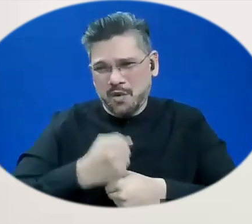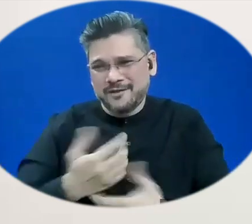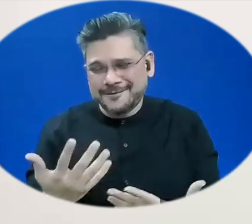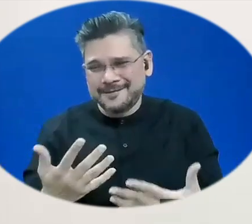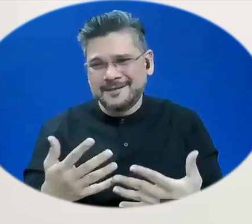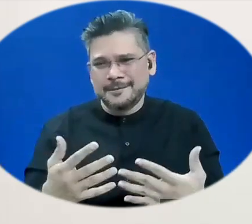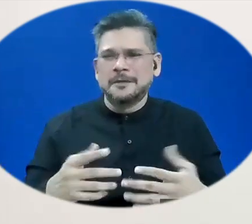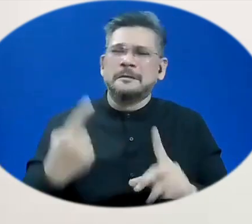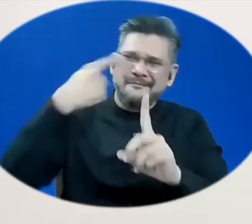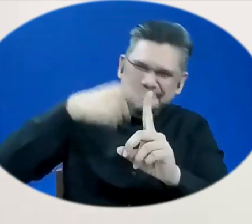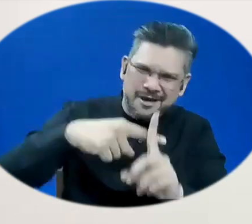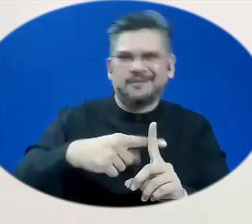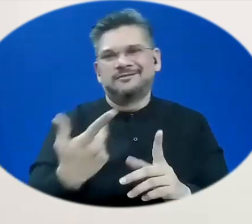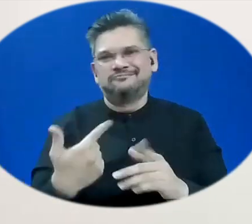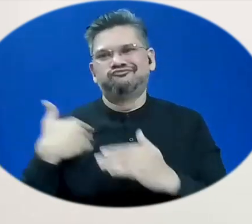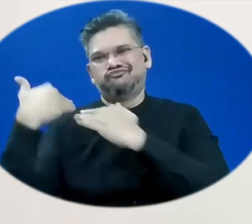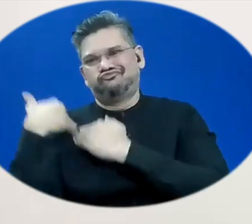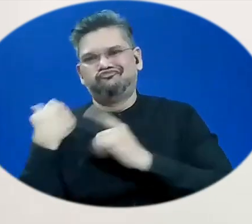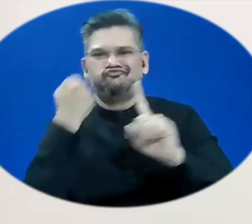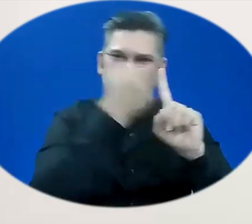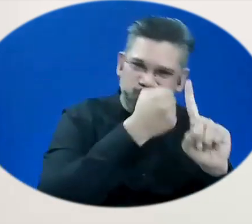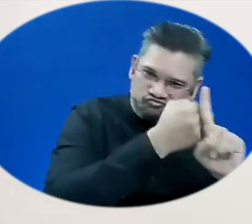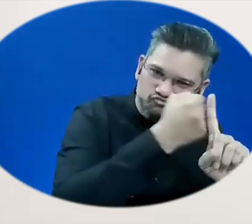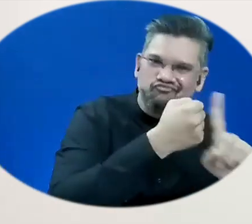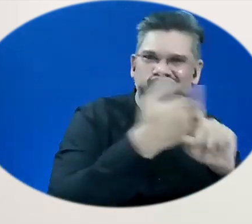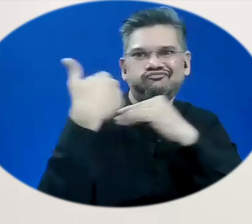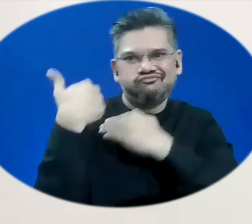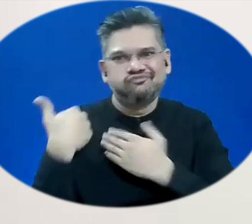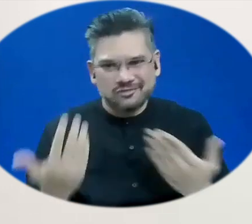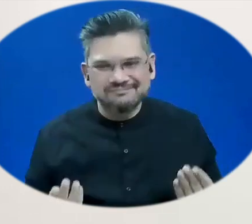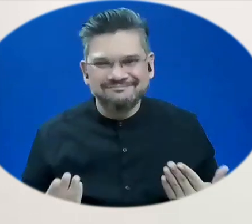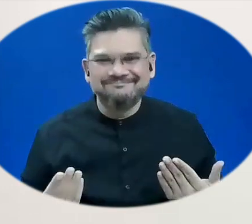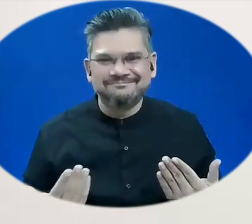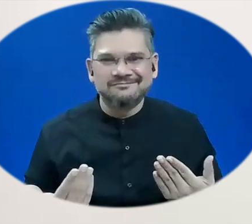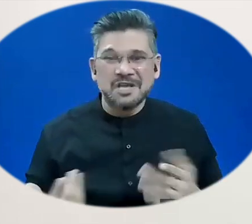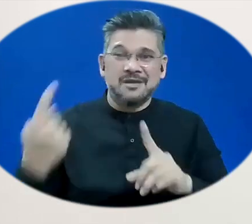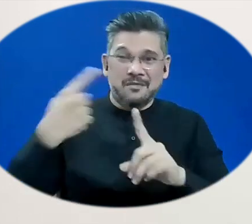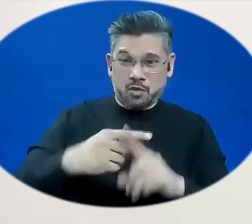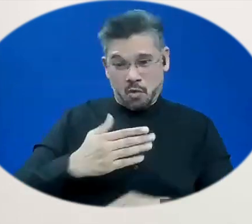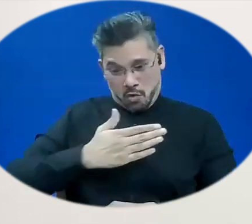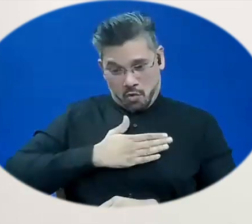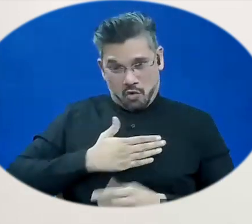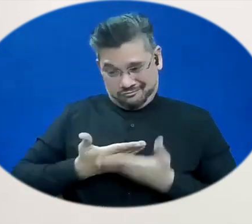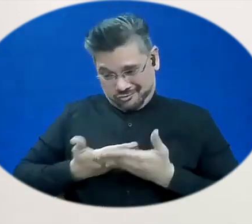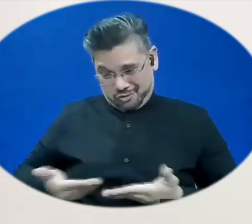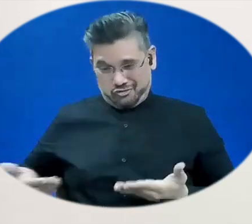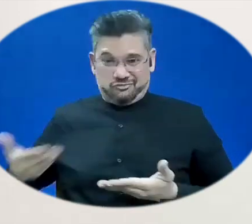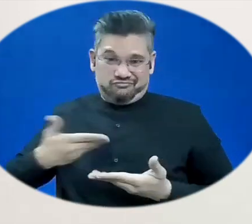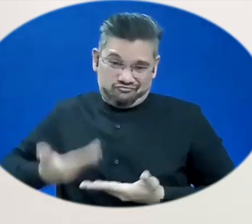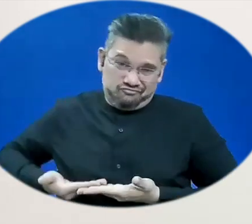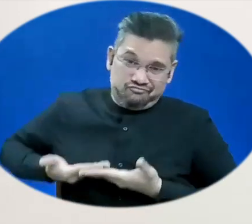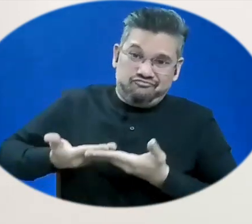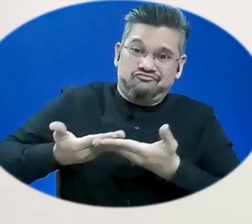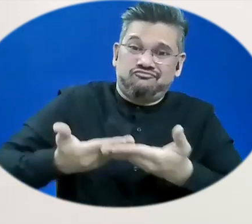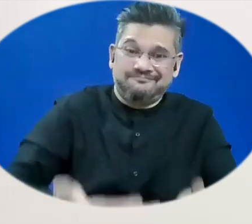advocates. Often, we have to use our own resources for the limited opportunities available to